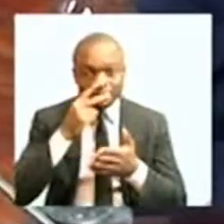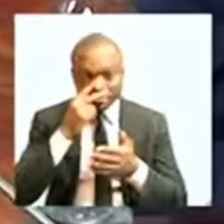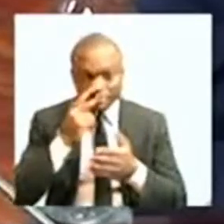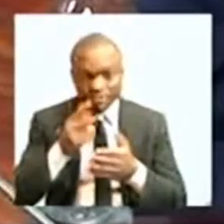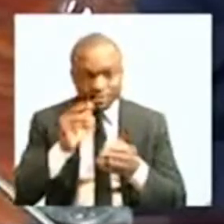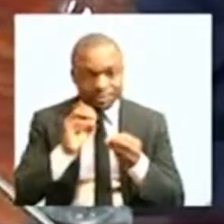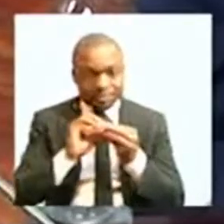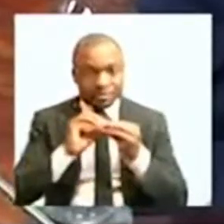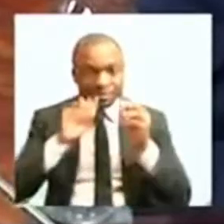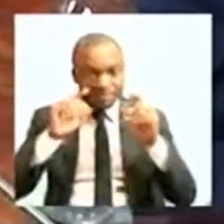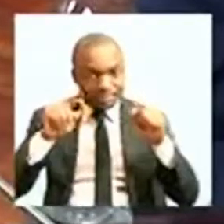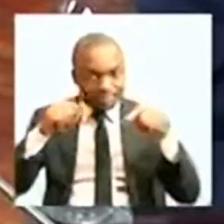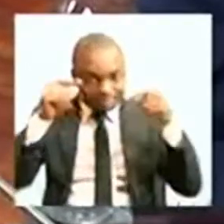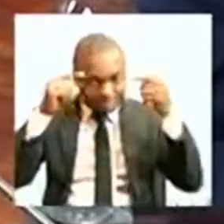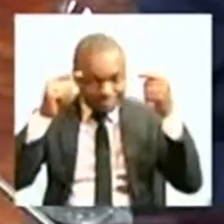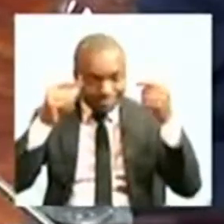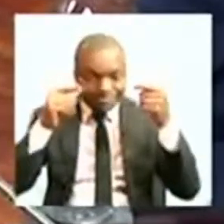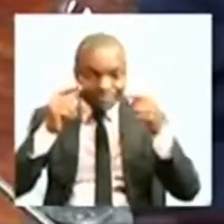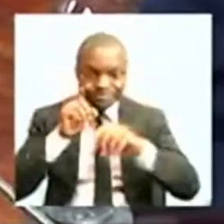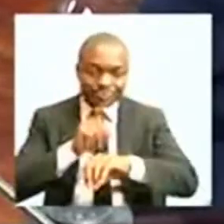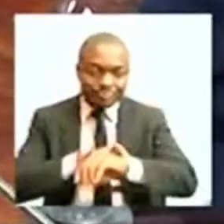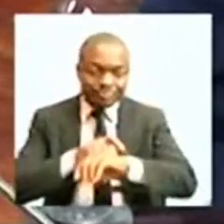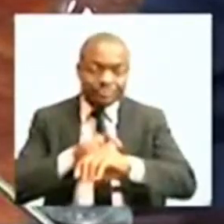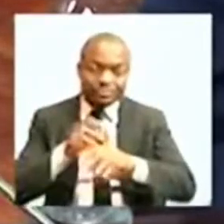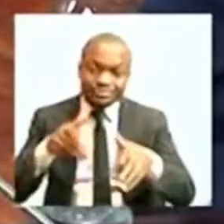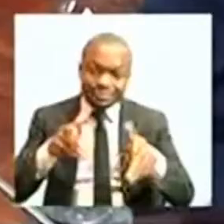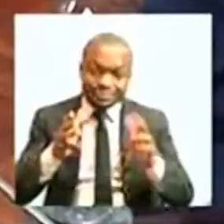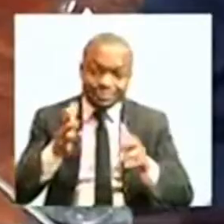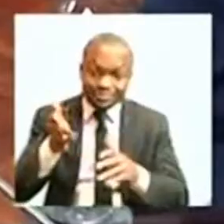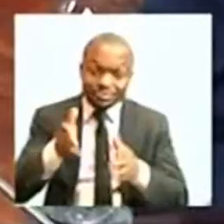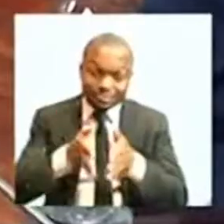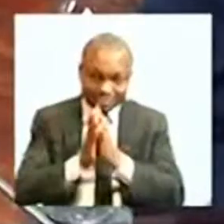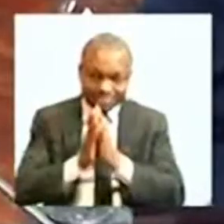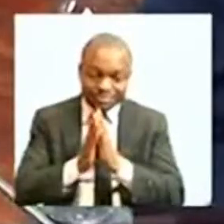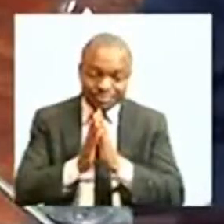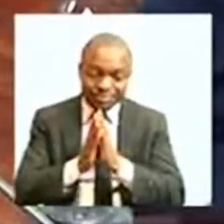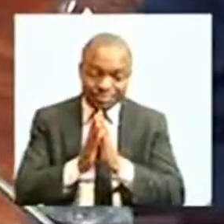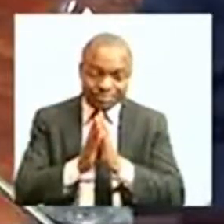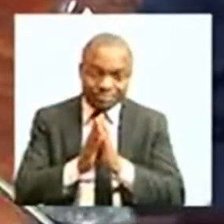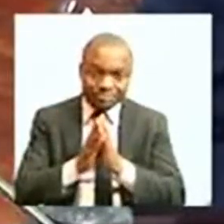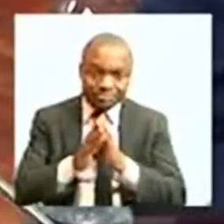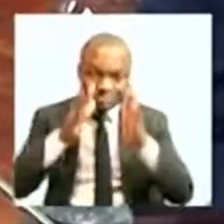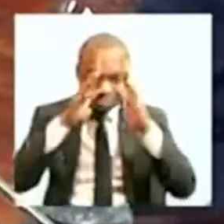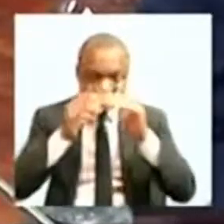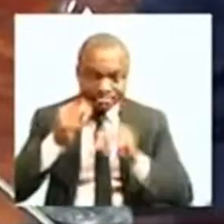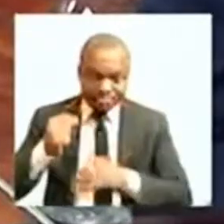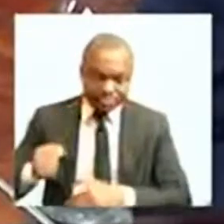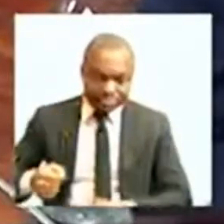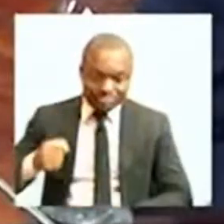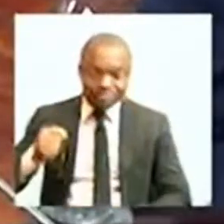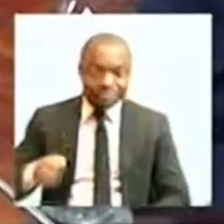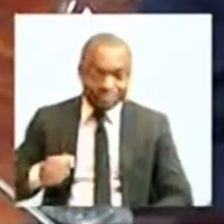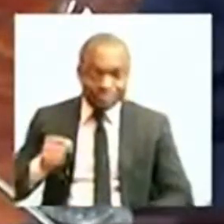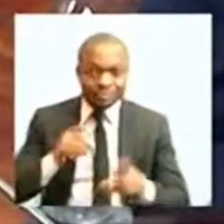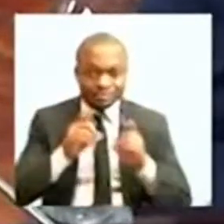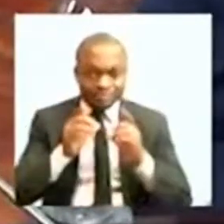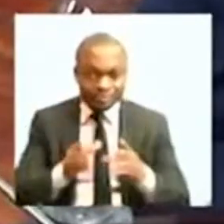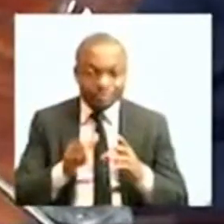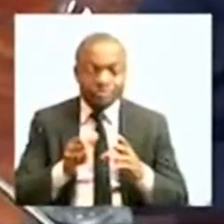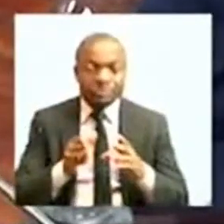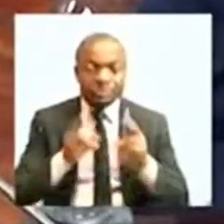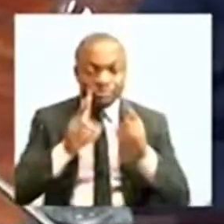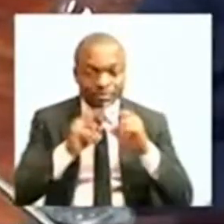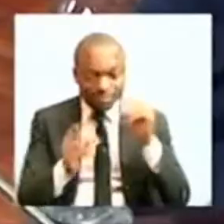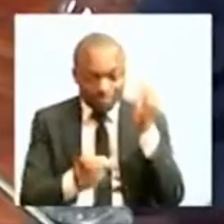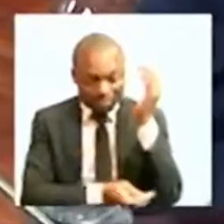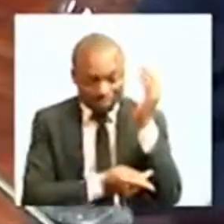progress, Chairperson. At this point, if you allow, I'll ask the Clerk, House of Chiefs, as well as Director of Development to make a comment, but